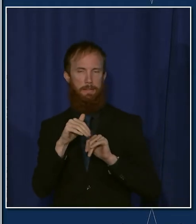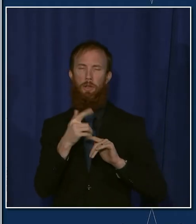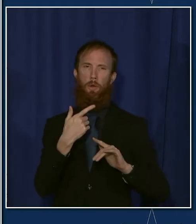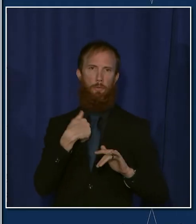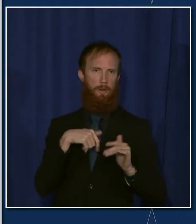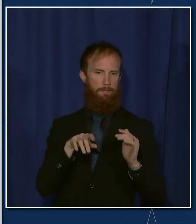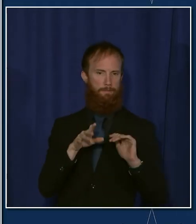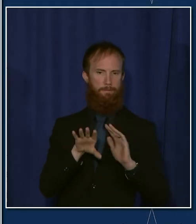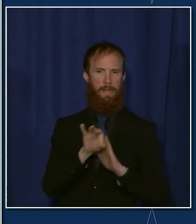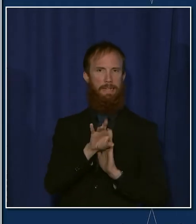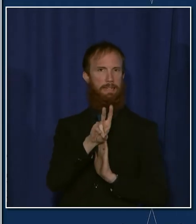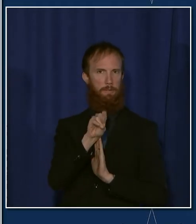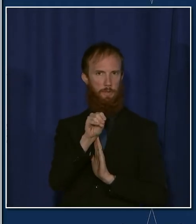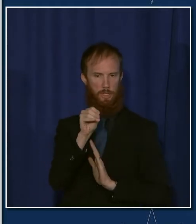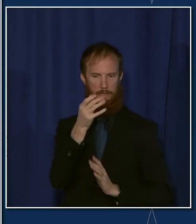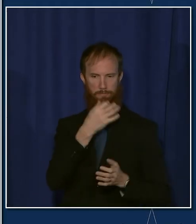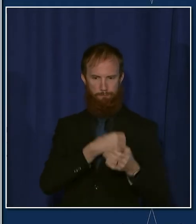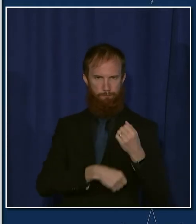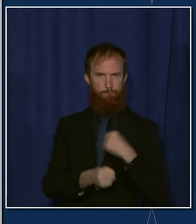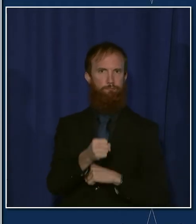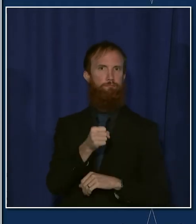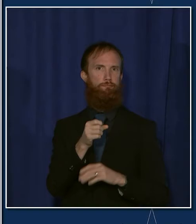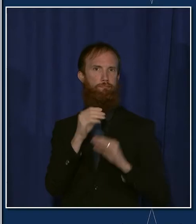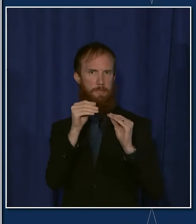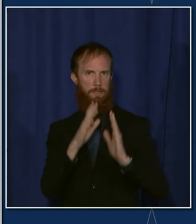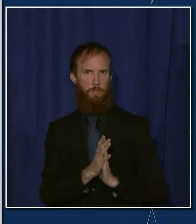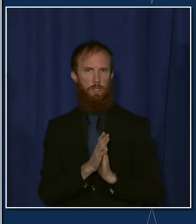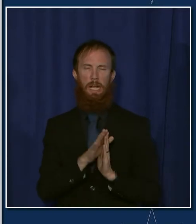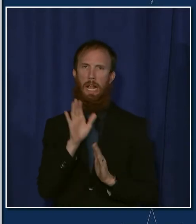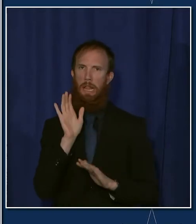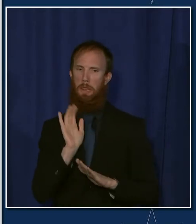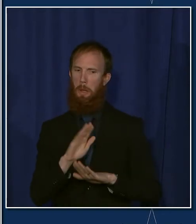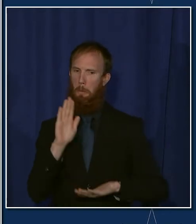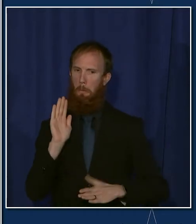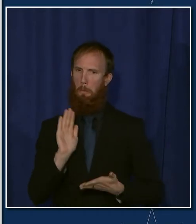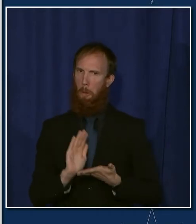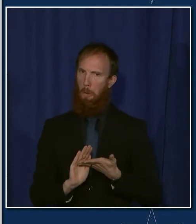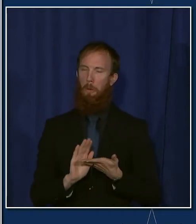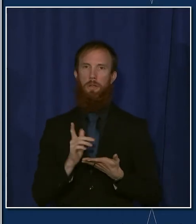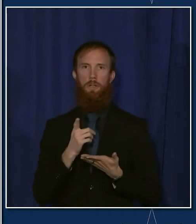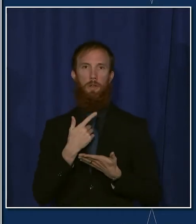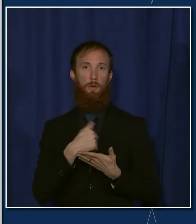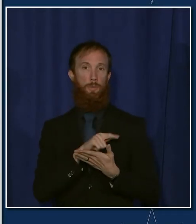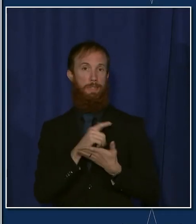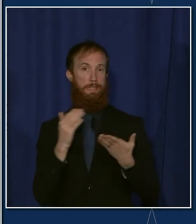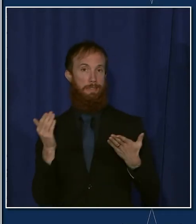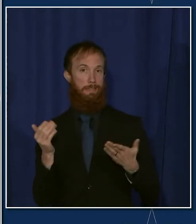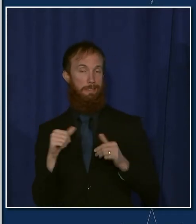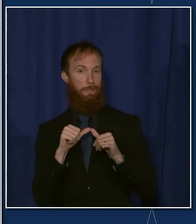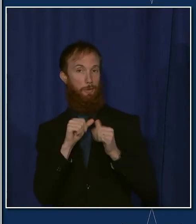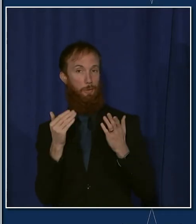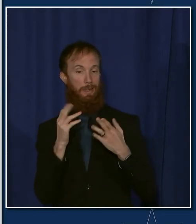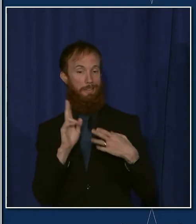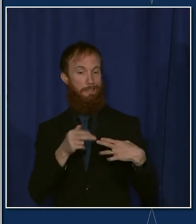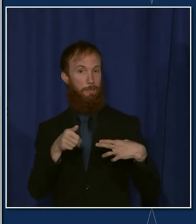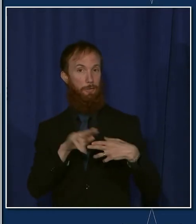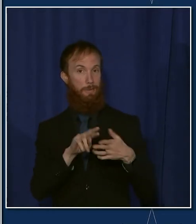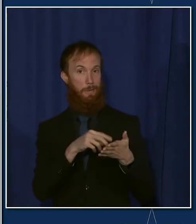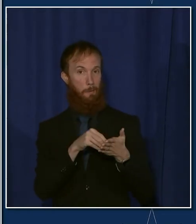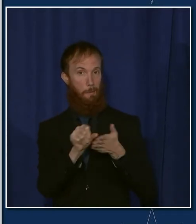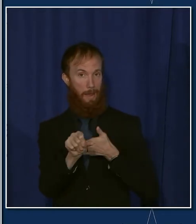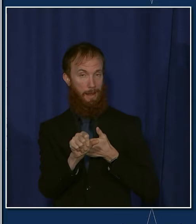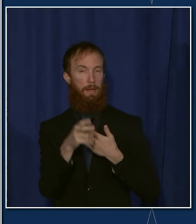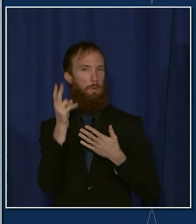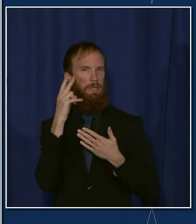with substitutes, and that's probably one of the lowest we've seen. And so we continue to increase the pay rates, and we're seeing an uptick in that, or we're seeing some